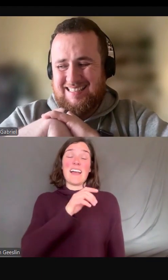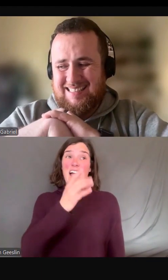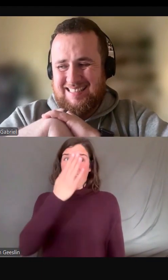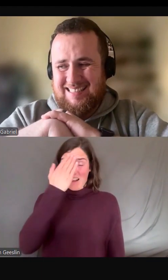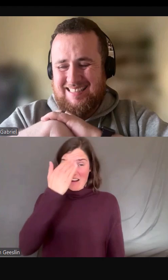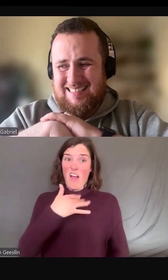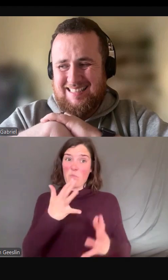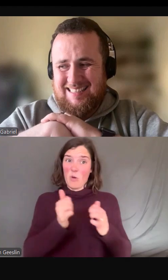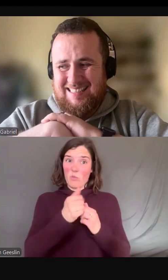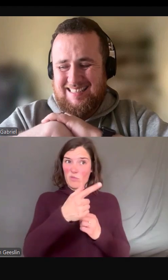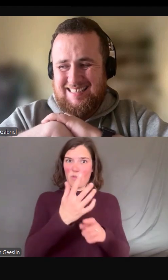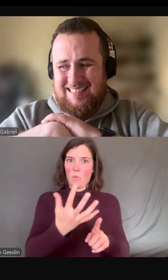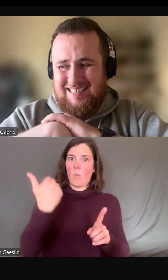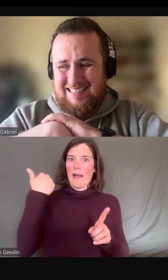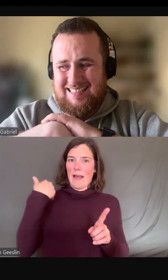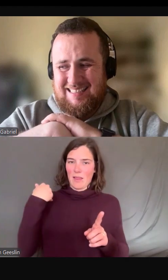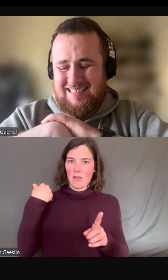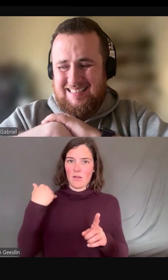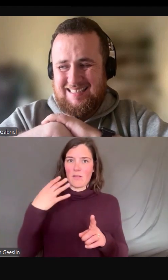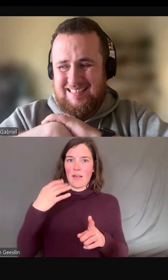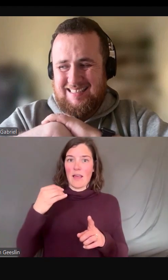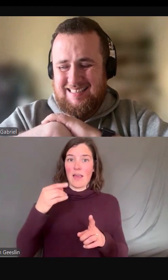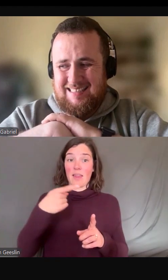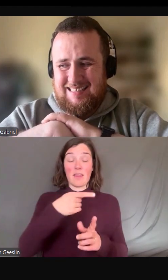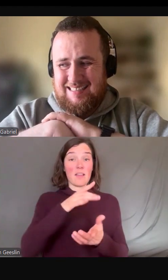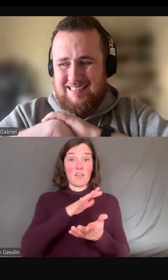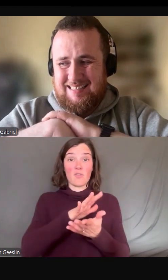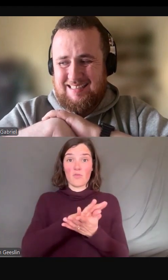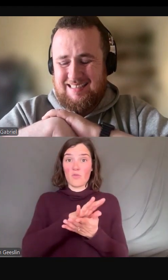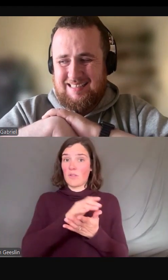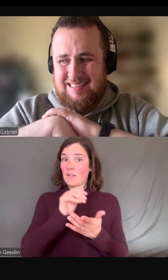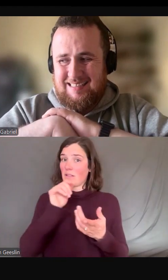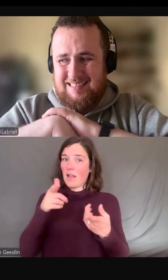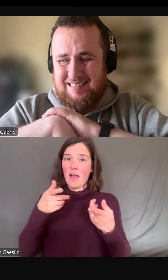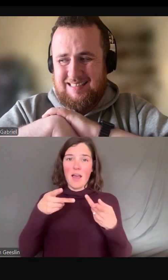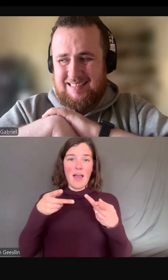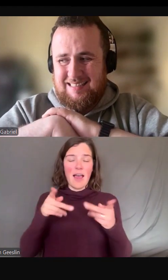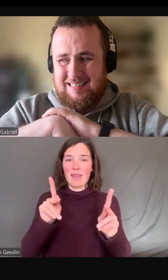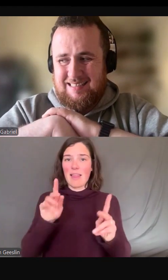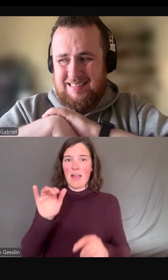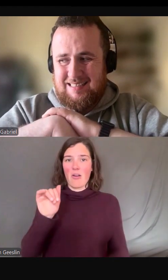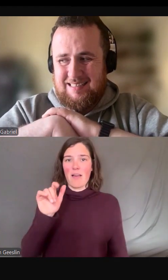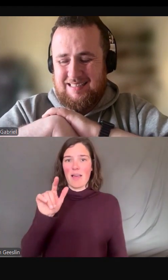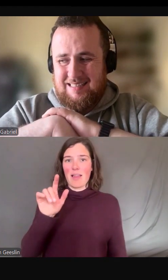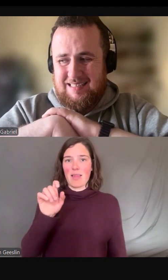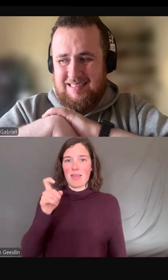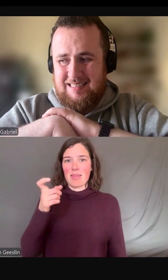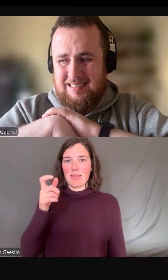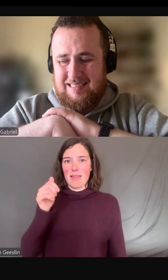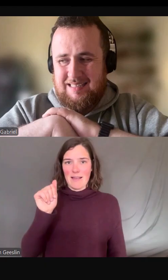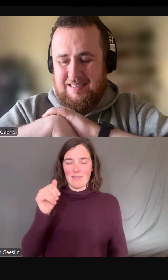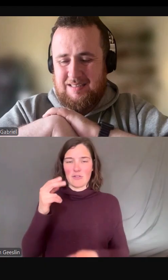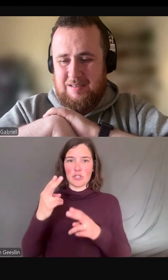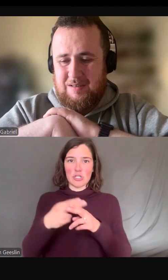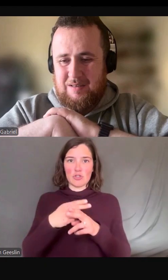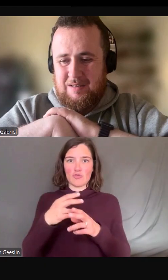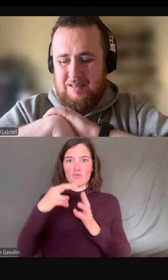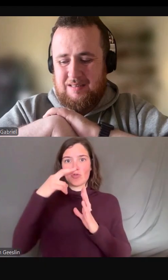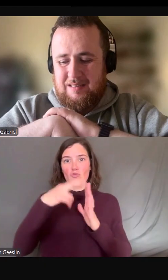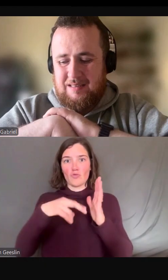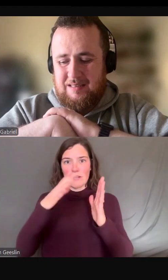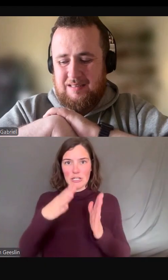and Alexa, the school doesn't allow Alexa for me to use a reader, even though I'm in Tucson, which